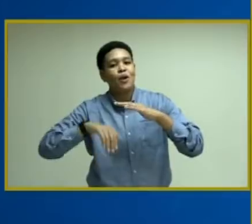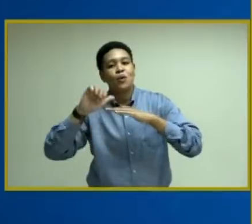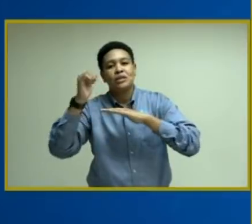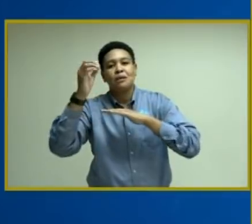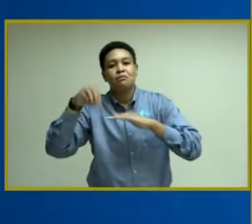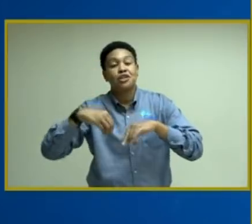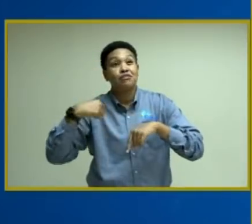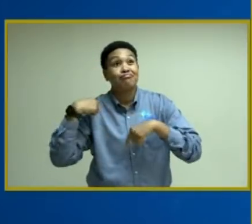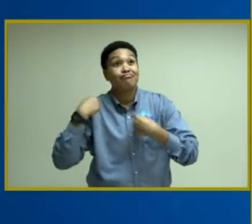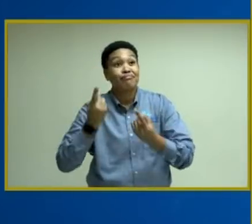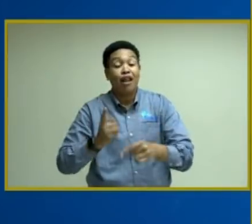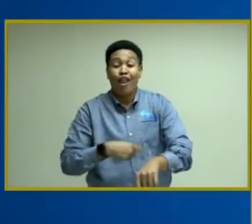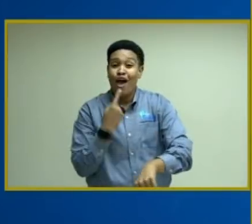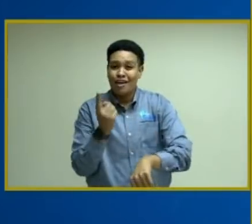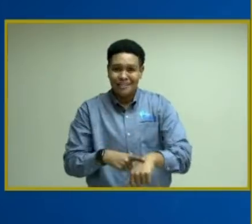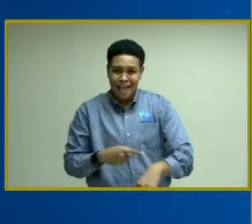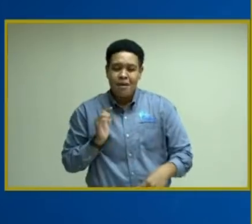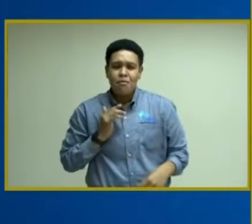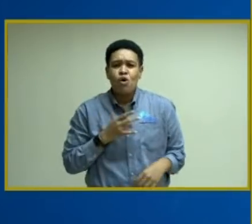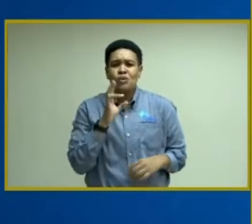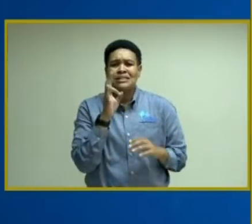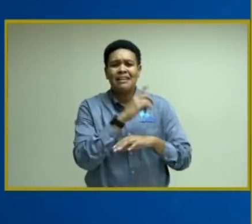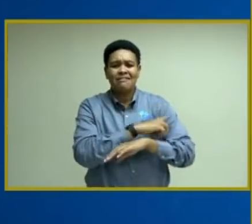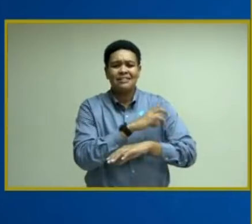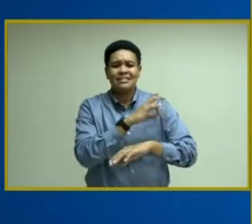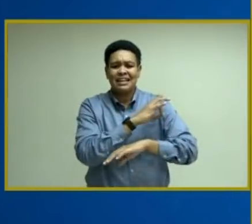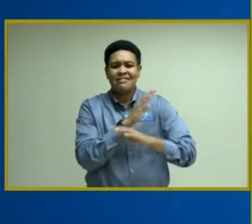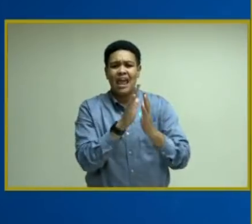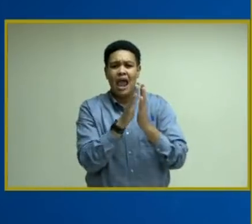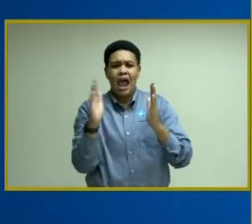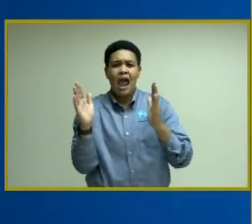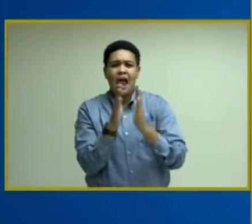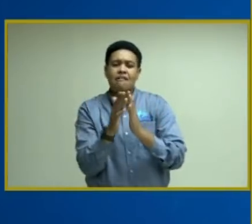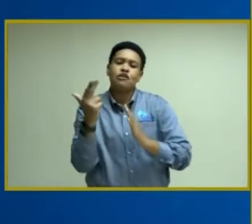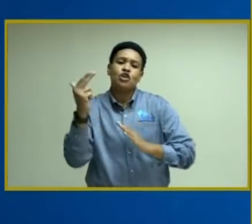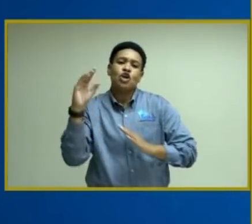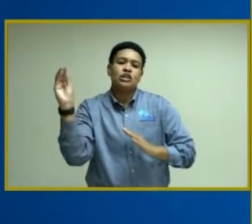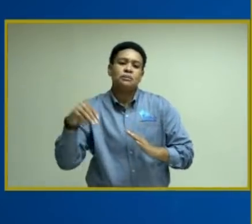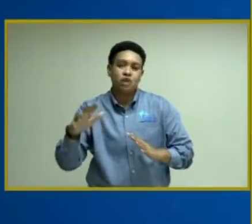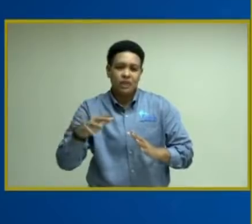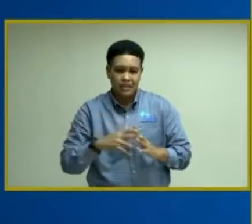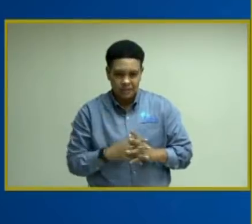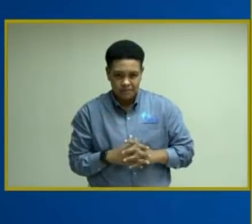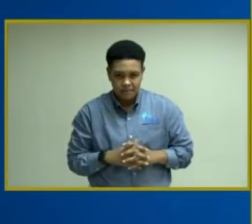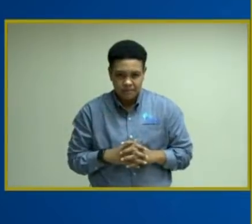while, and our 7-day average 13%.